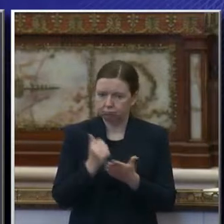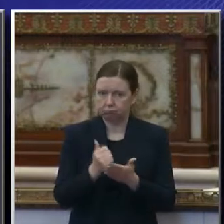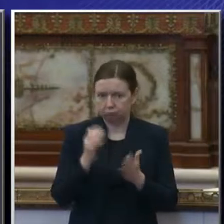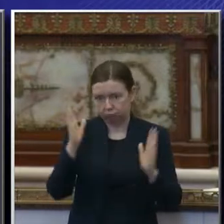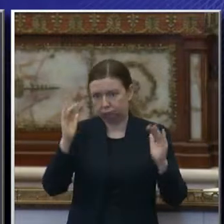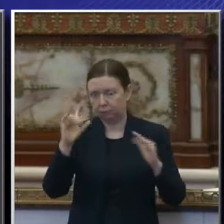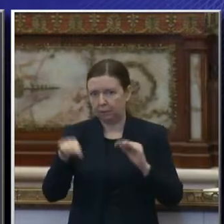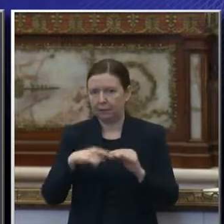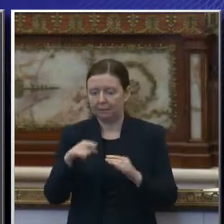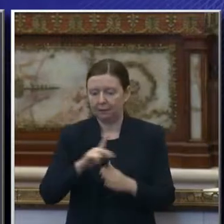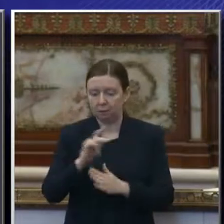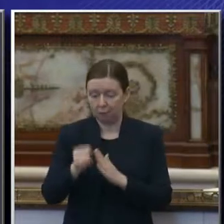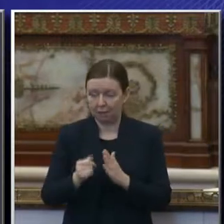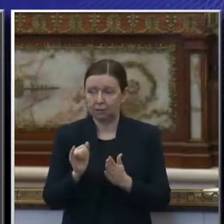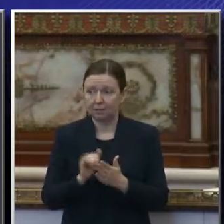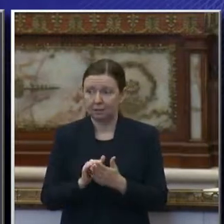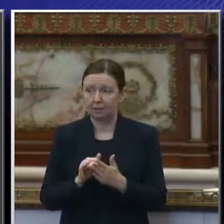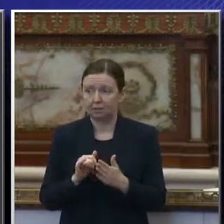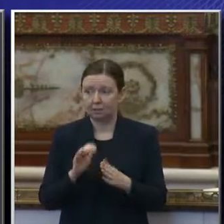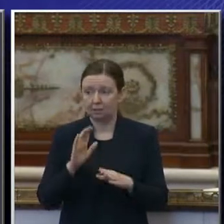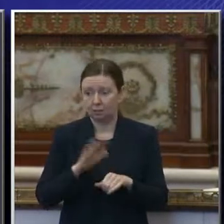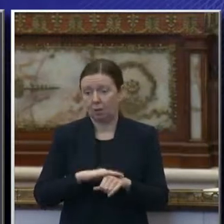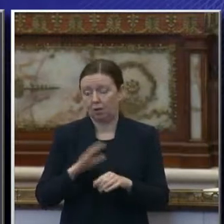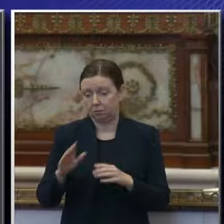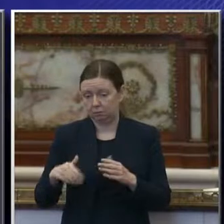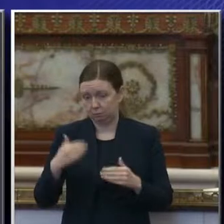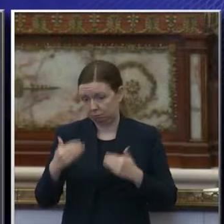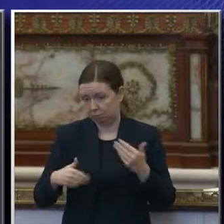this particular project that's on the,